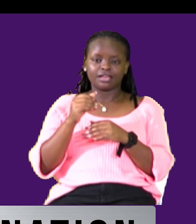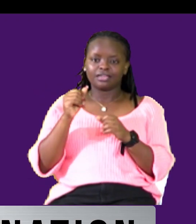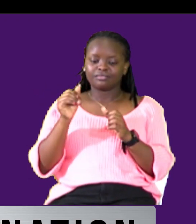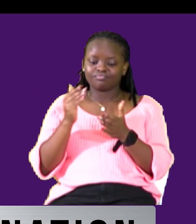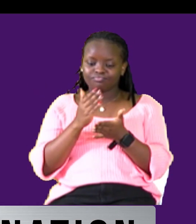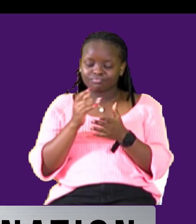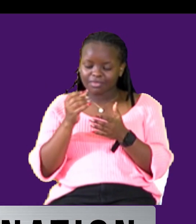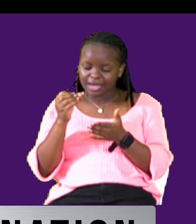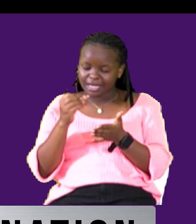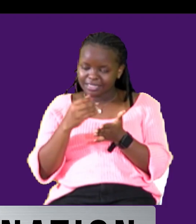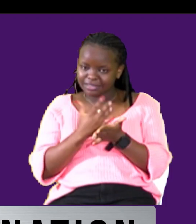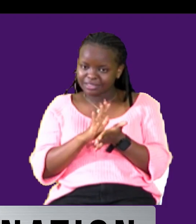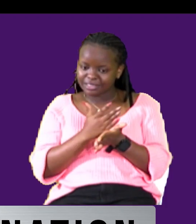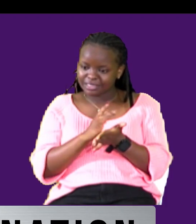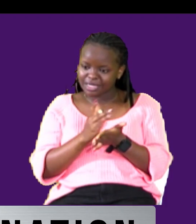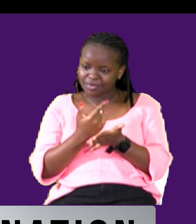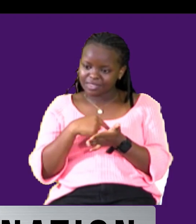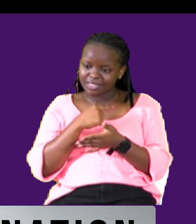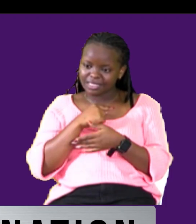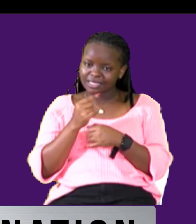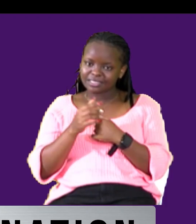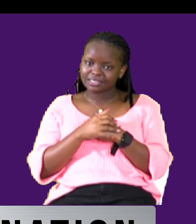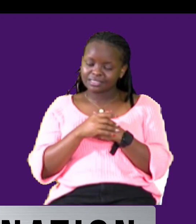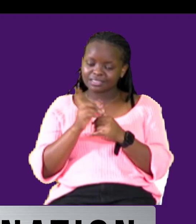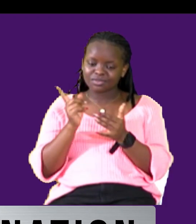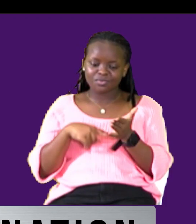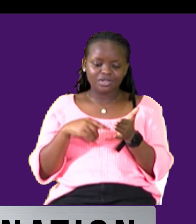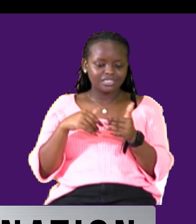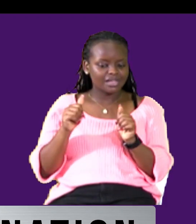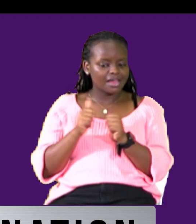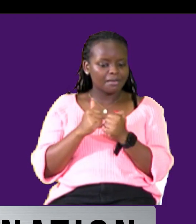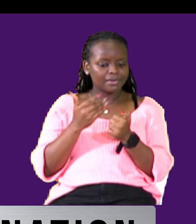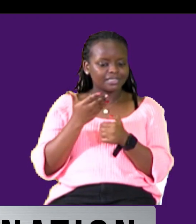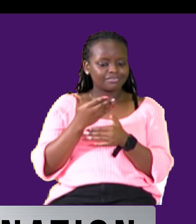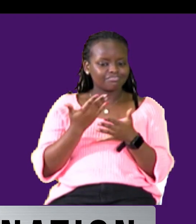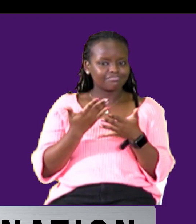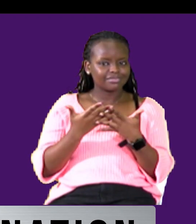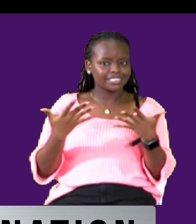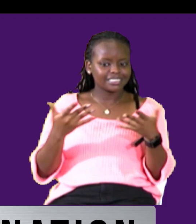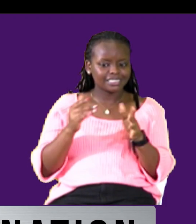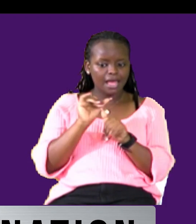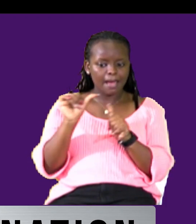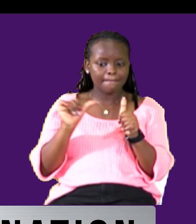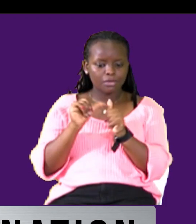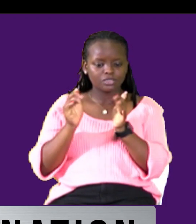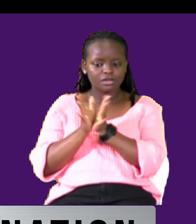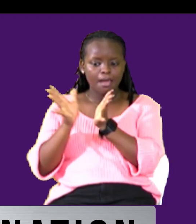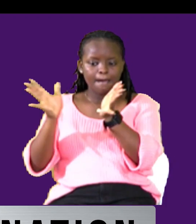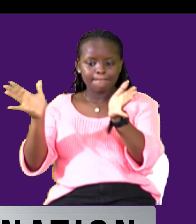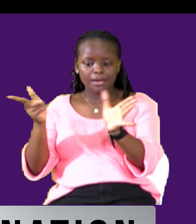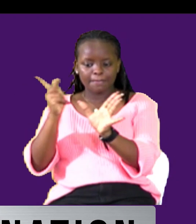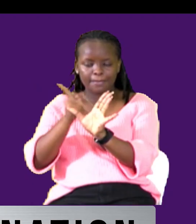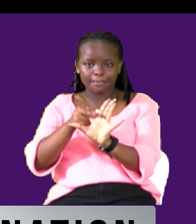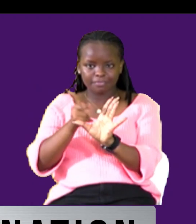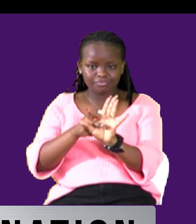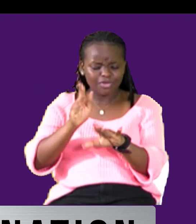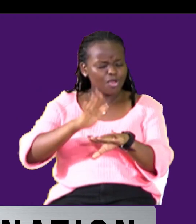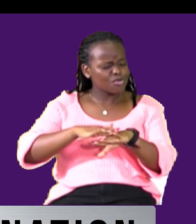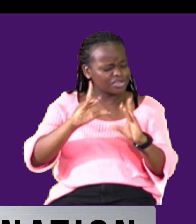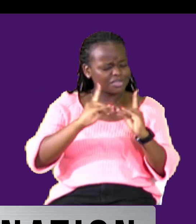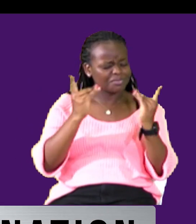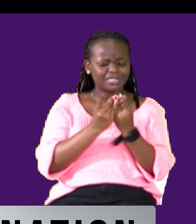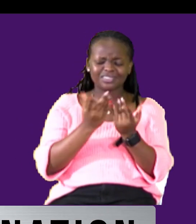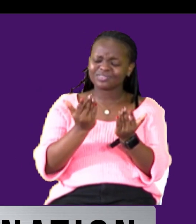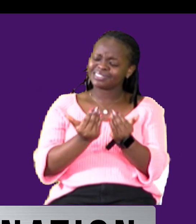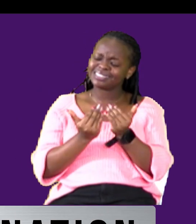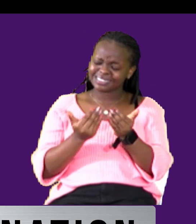some light on which way imambo ya public participation. She should. That's a good department. We need such departments